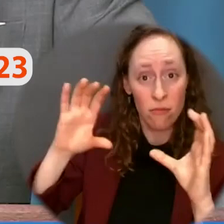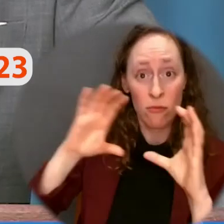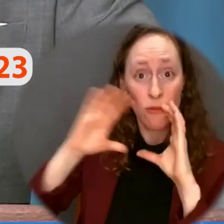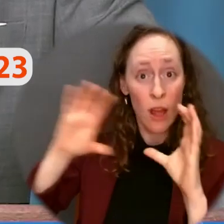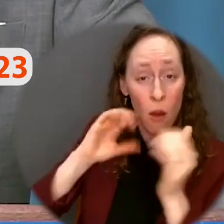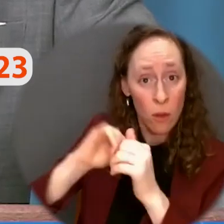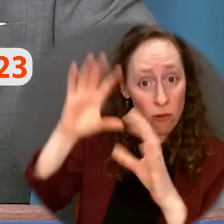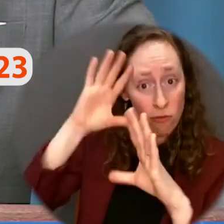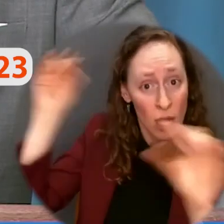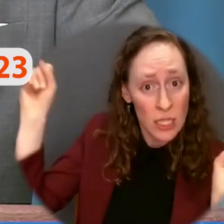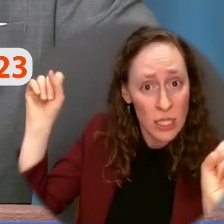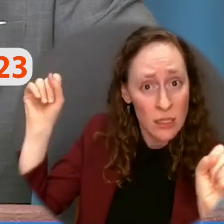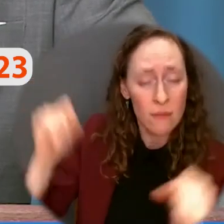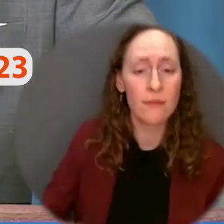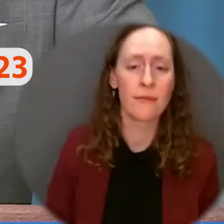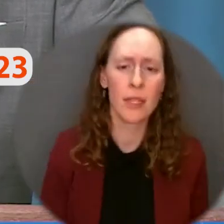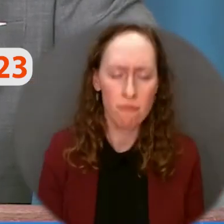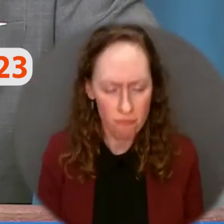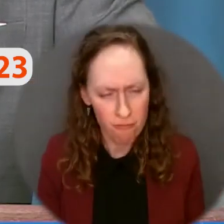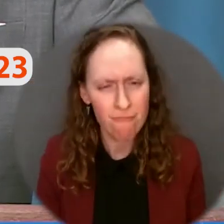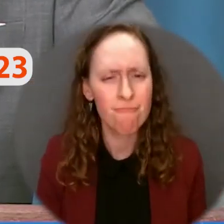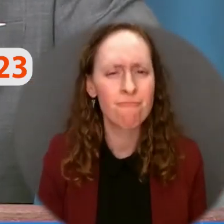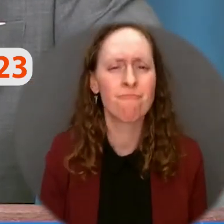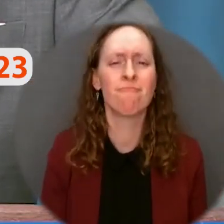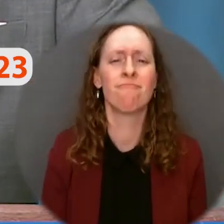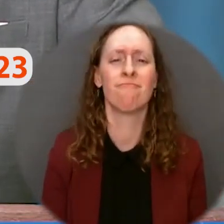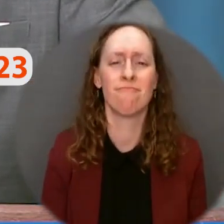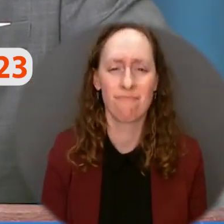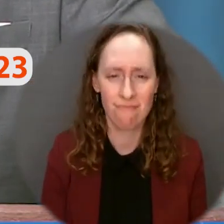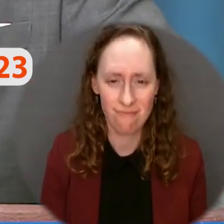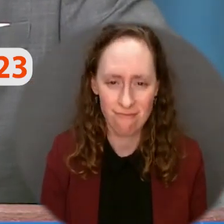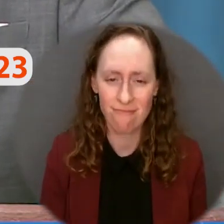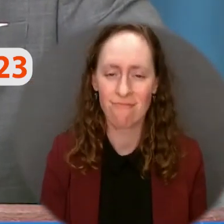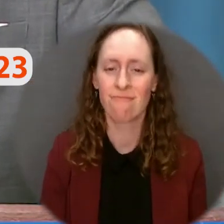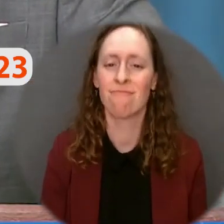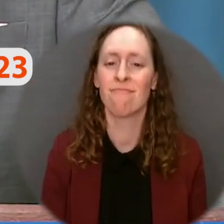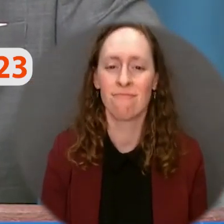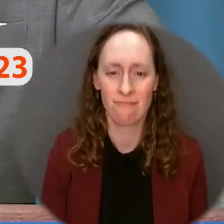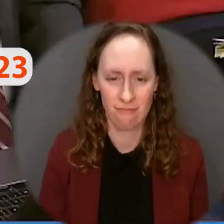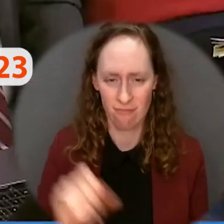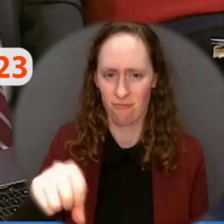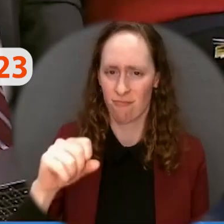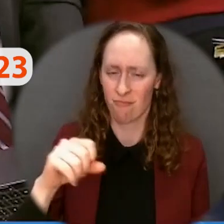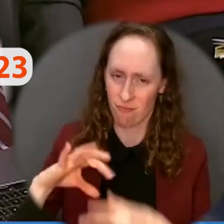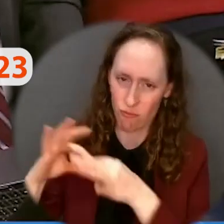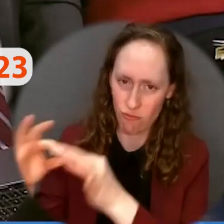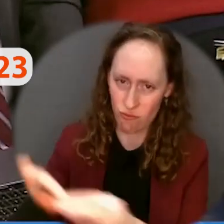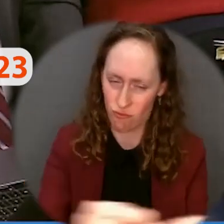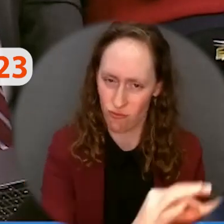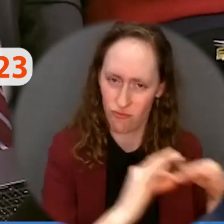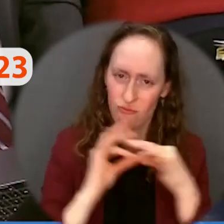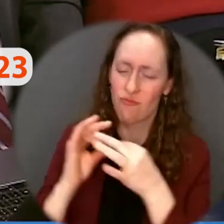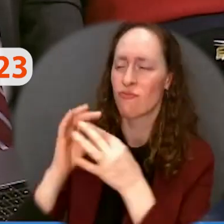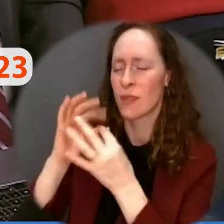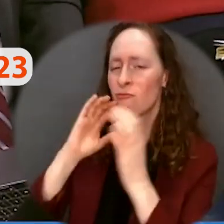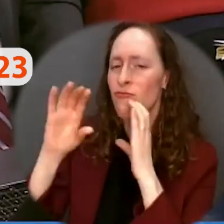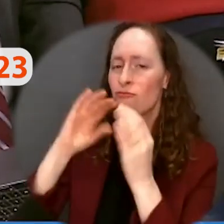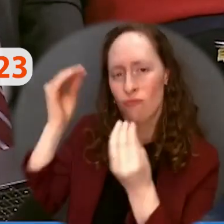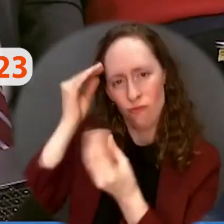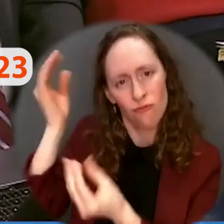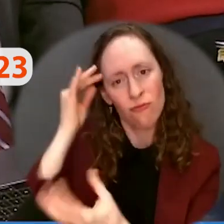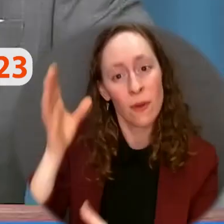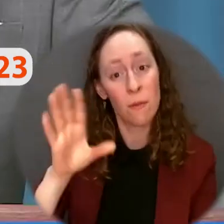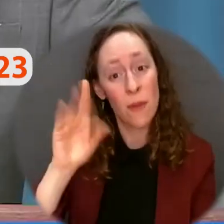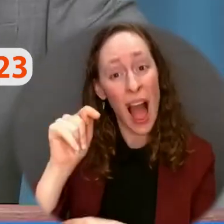of a whole-of-government effort to try to get at the roots and the origins of COVID. Was he briefed on the DOE? The president has been kept informed and